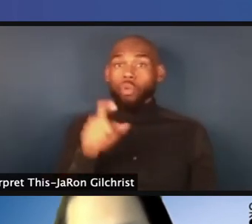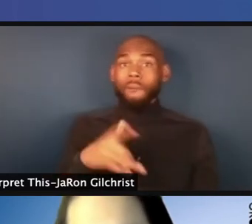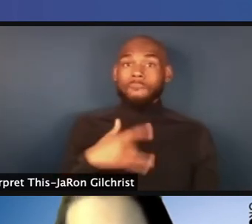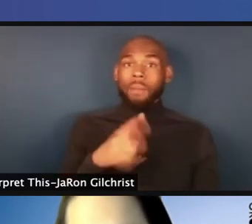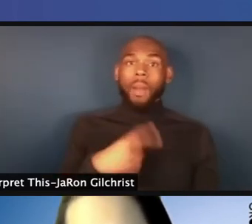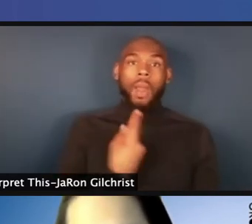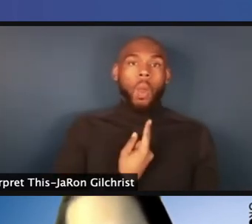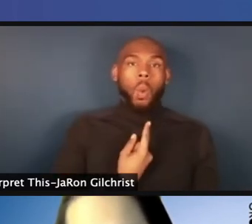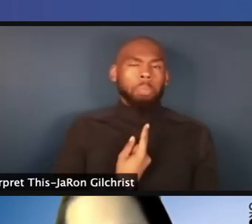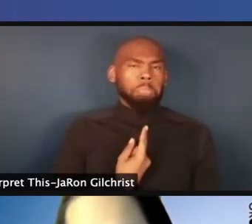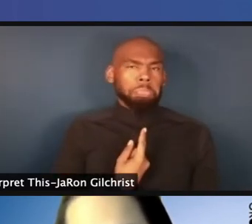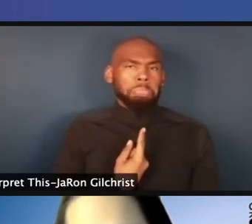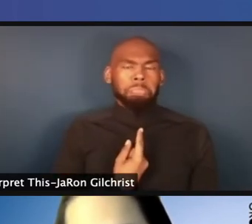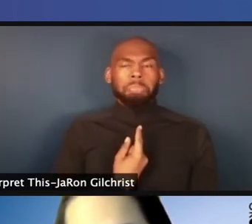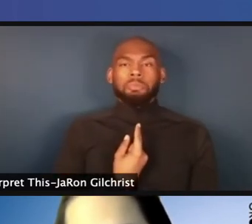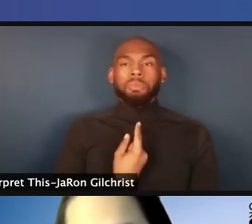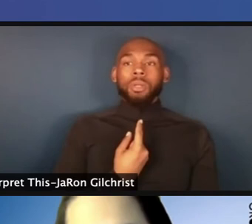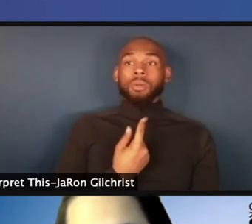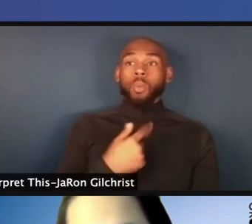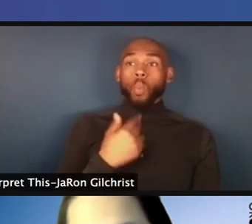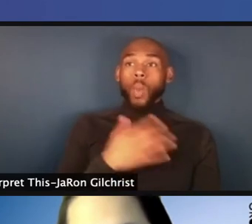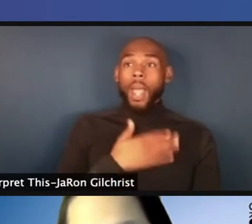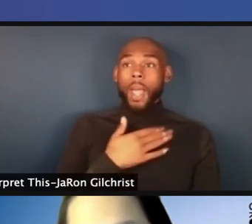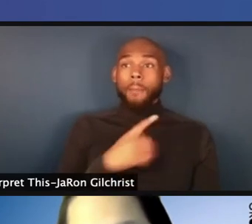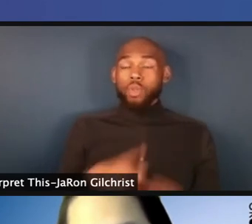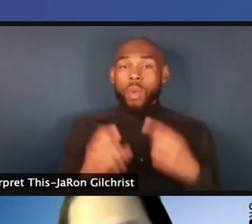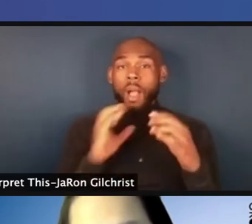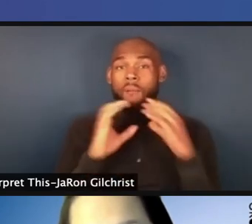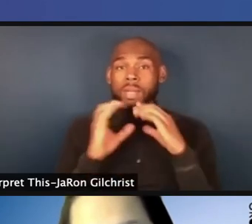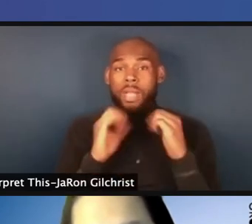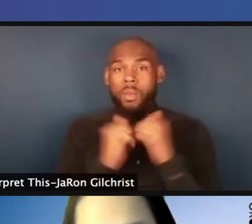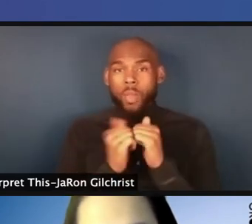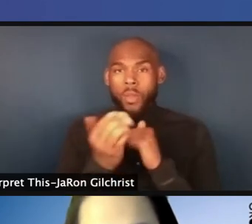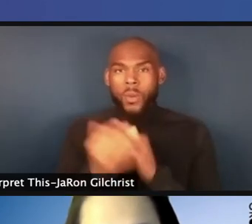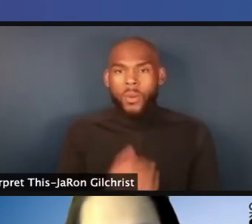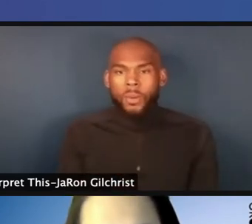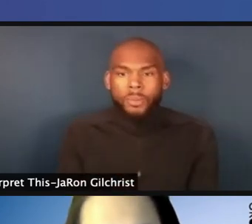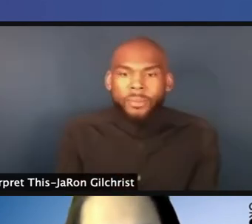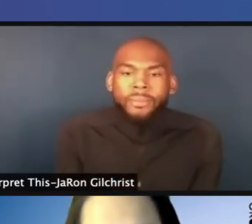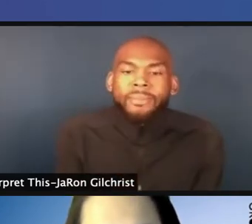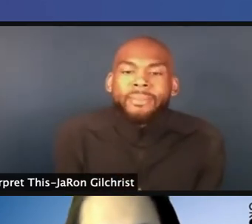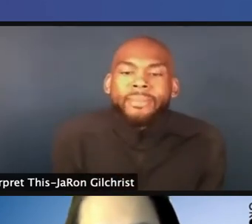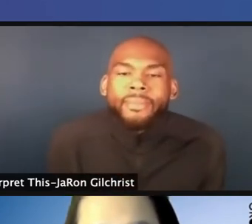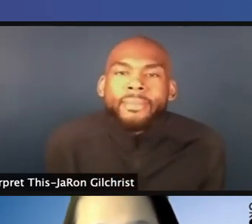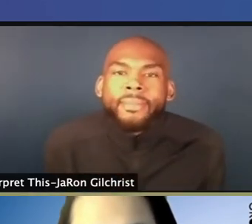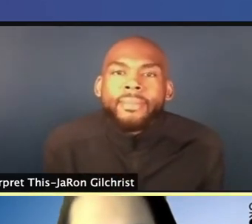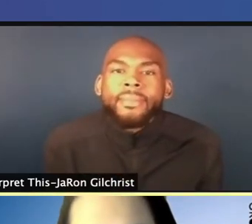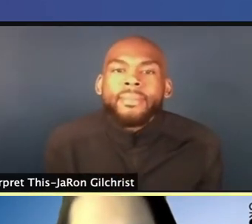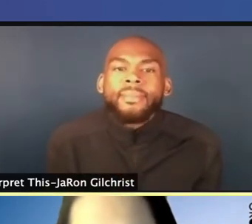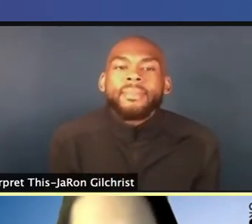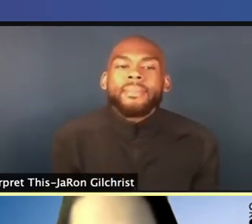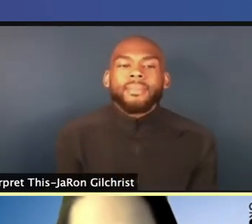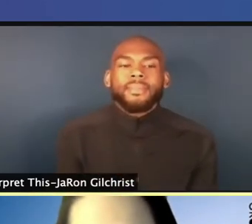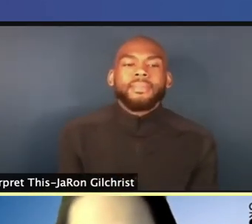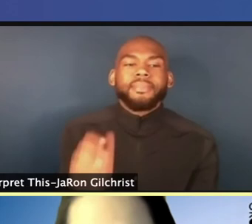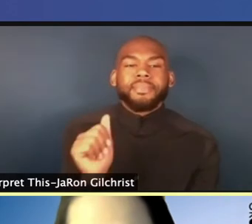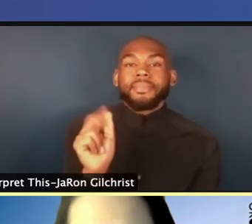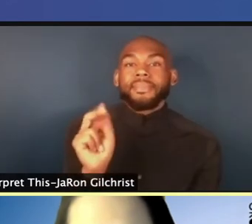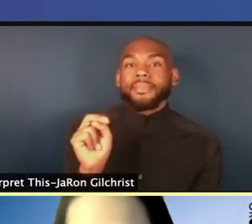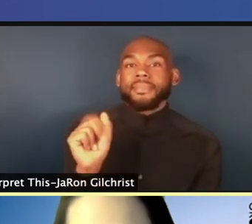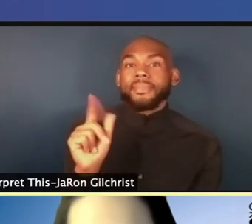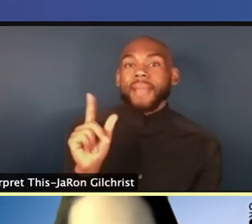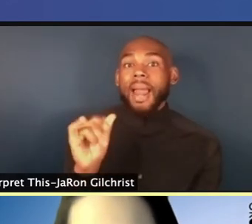alone. And it's something we're happy to be in conversation about. And over to you, Annalisa. Well, hilariously, that last sentence was the thing